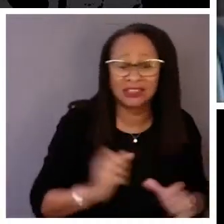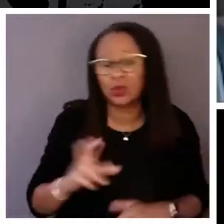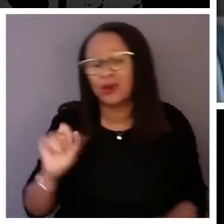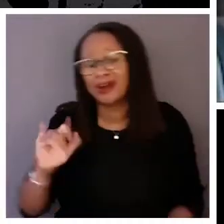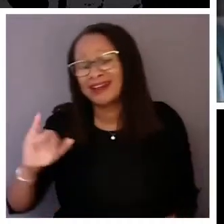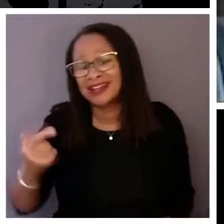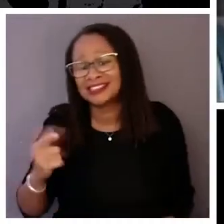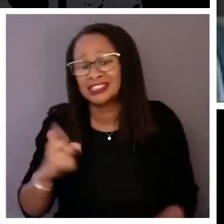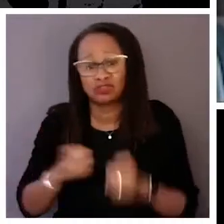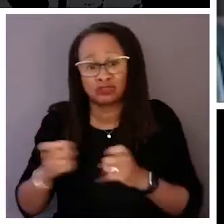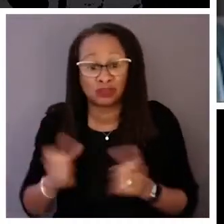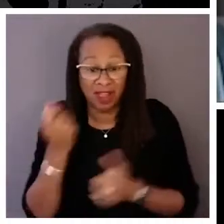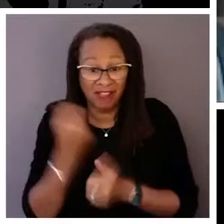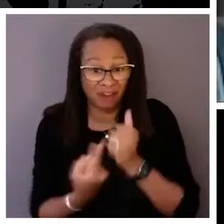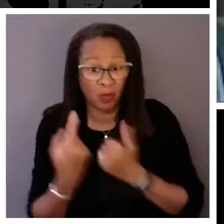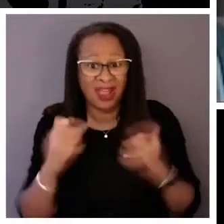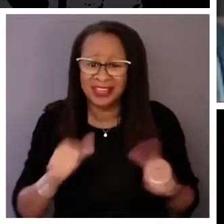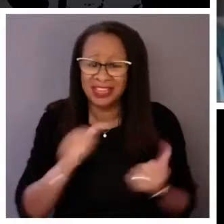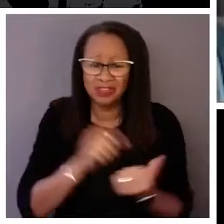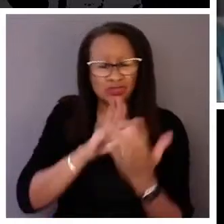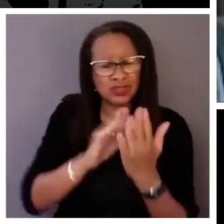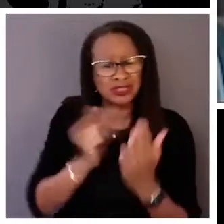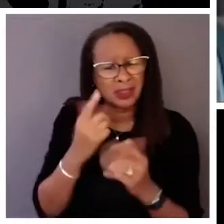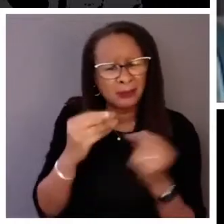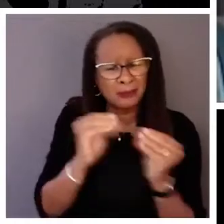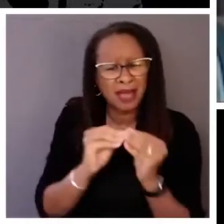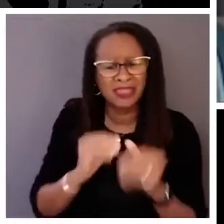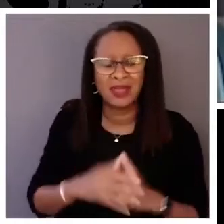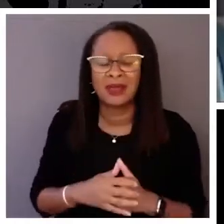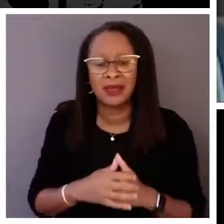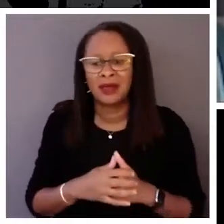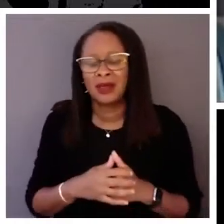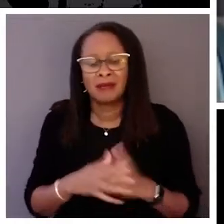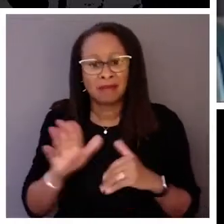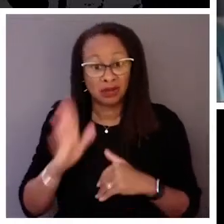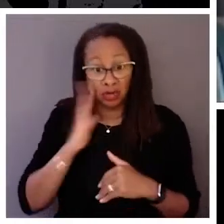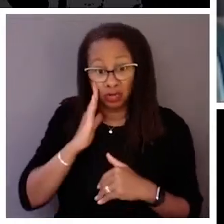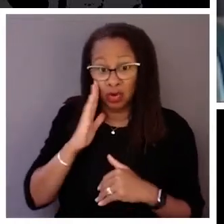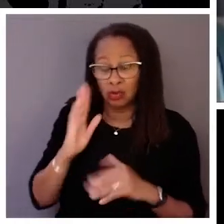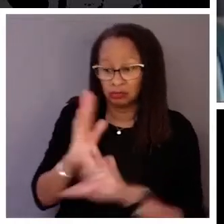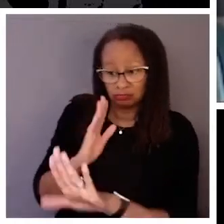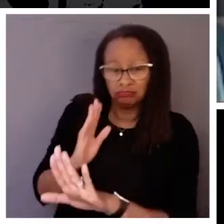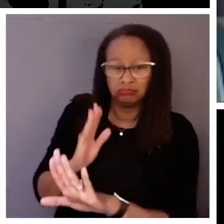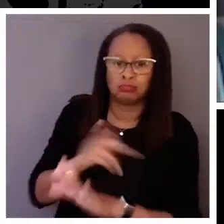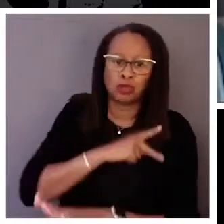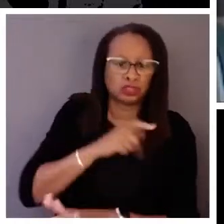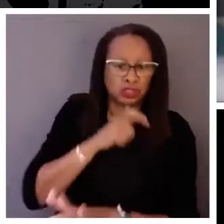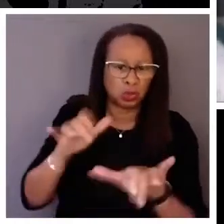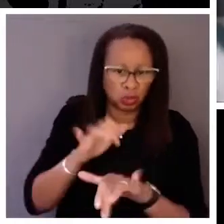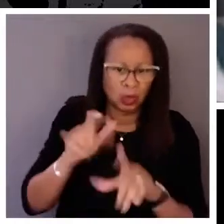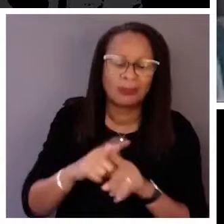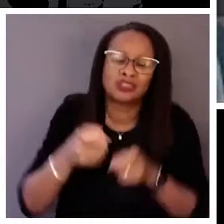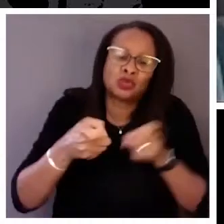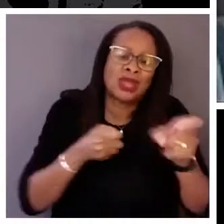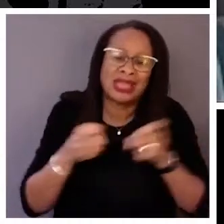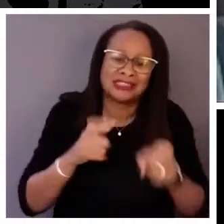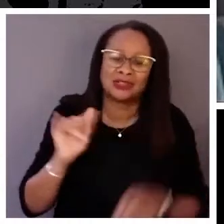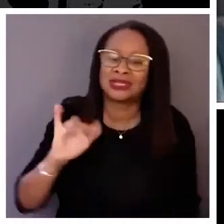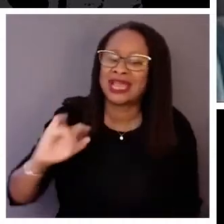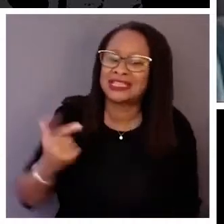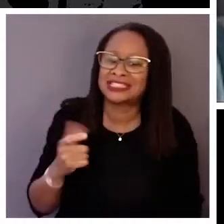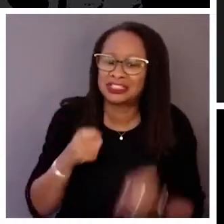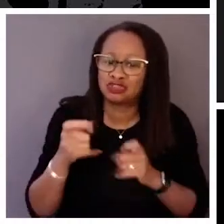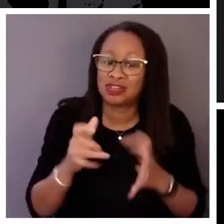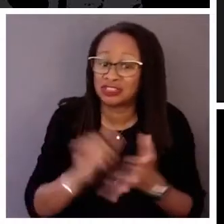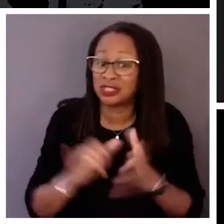directors and everybody. Can you just address a little bit about that? I know, like I said, I know you don't personally cast anymore, but you do handle the casting directors that